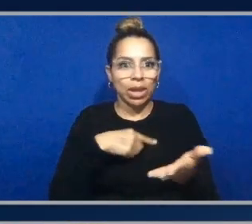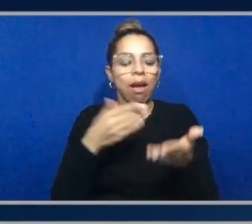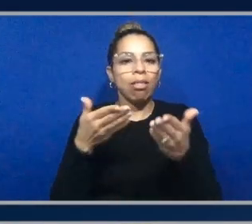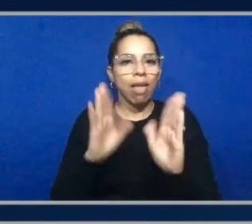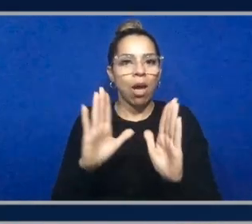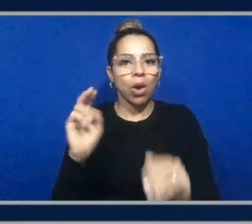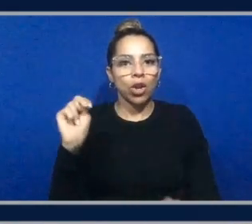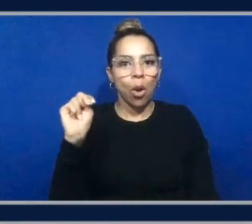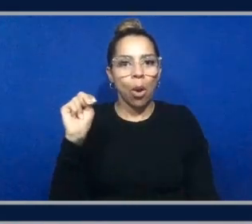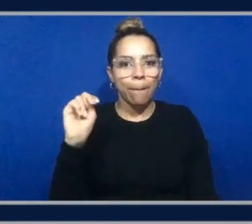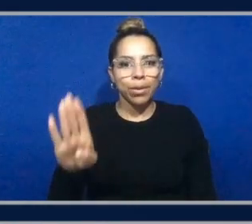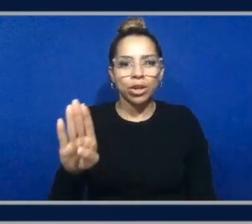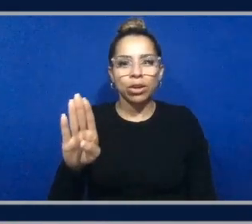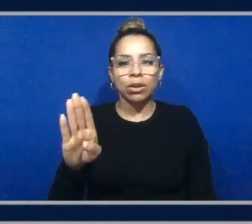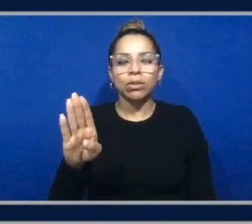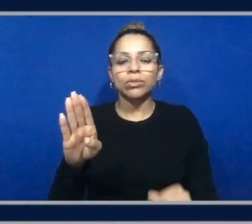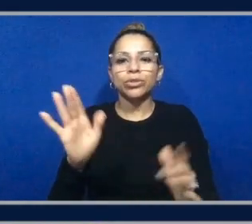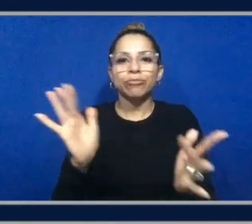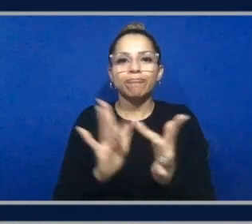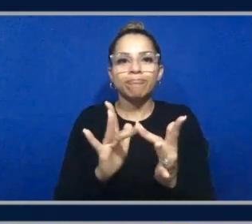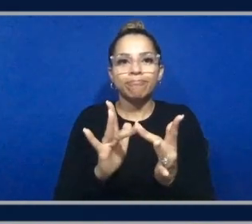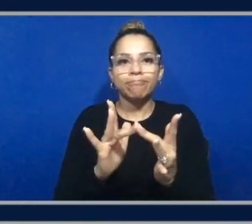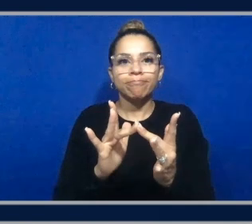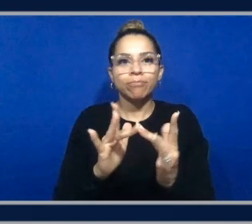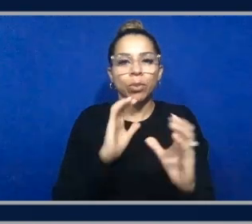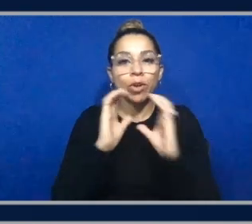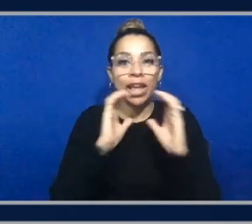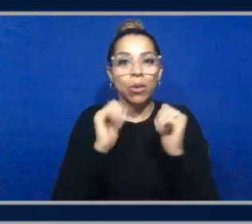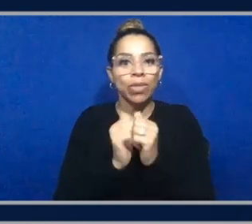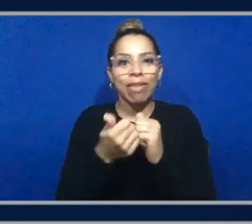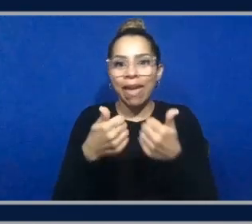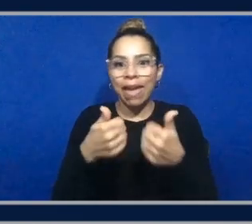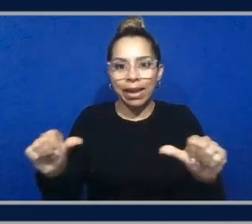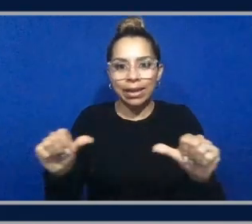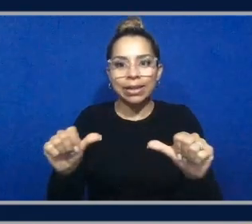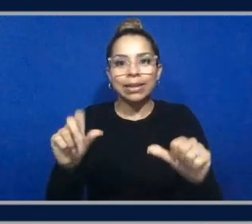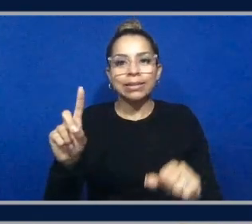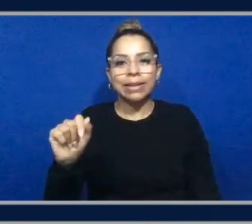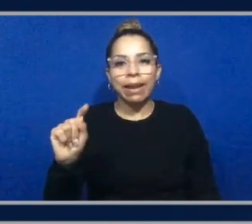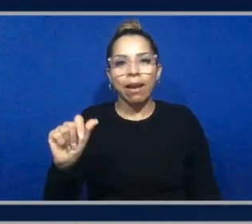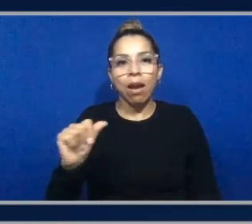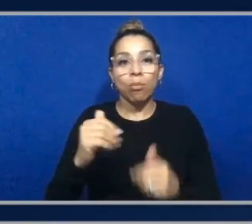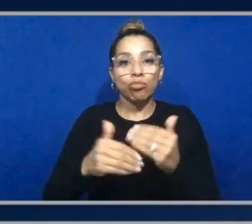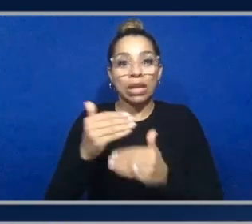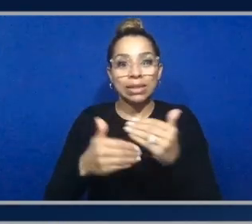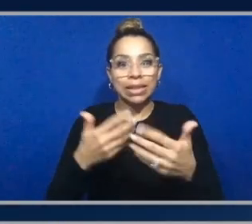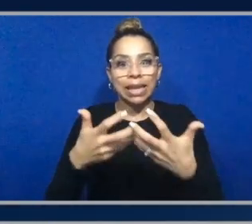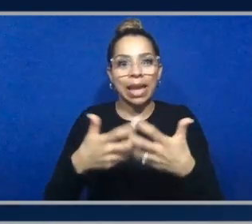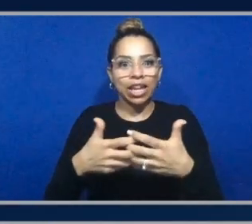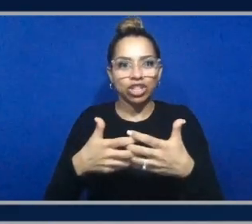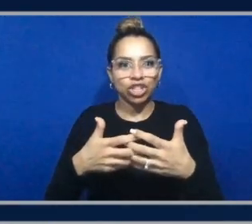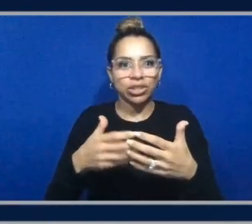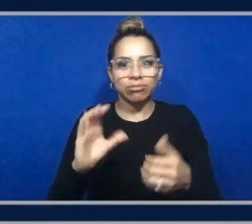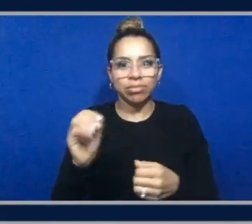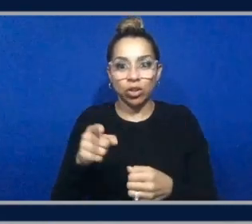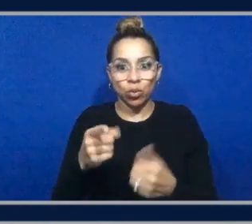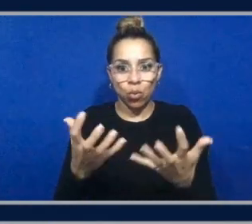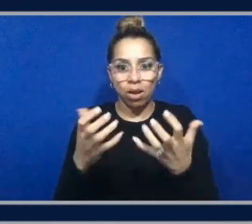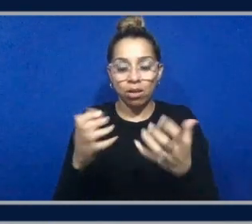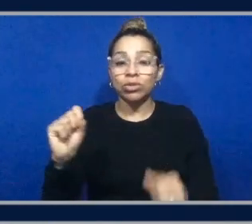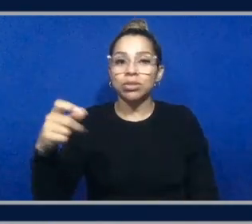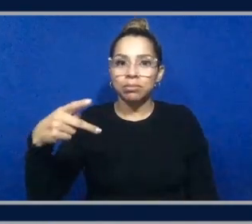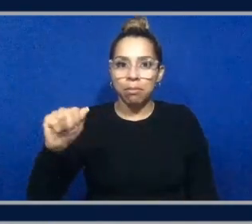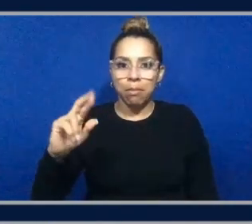any data processing engine that you want. Wow. So Spark being a popular one, but you have different options for Spark. You've got